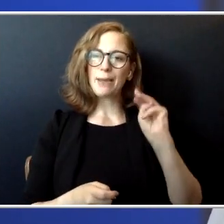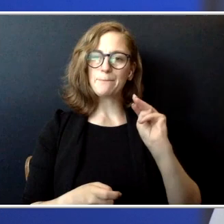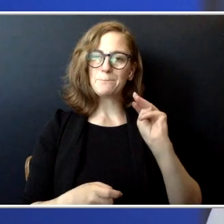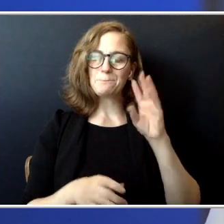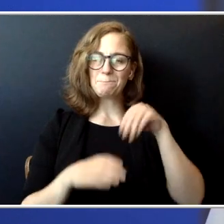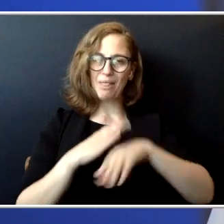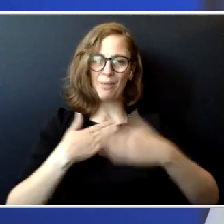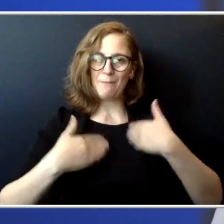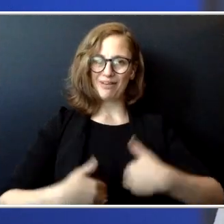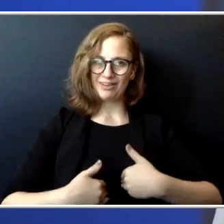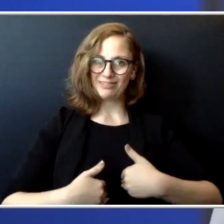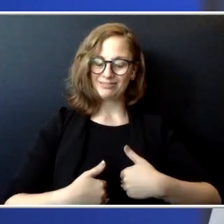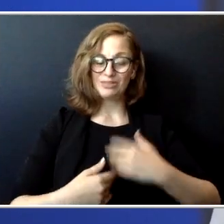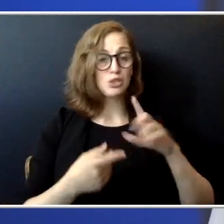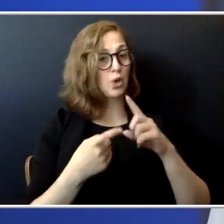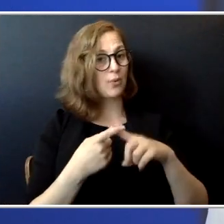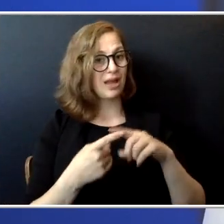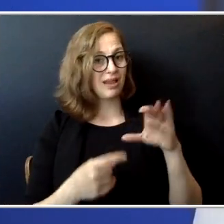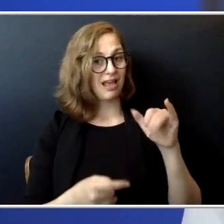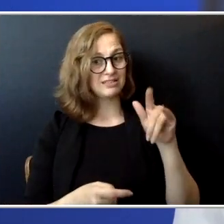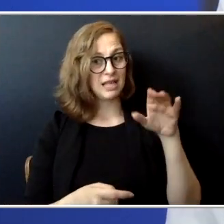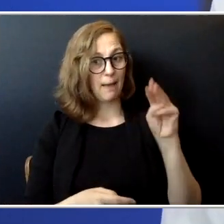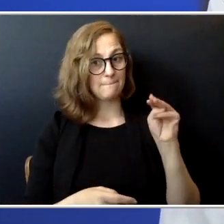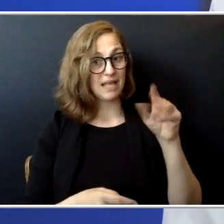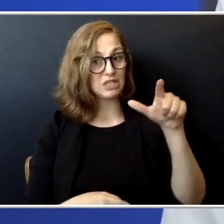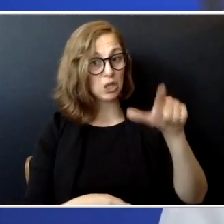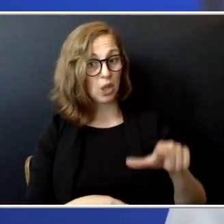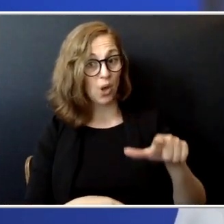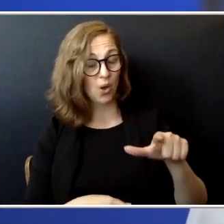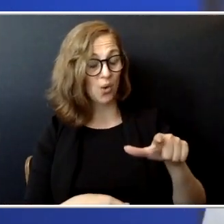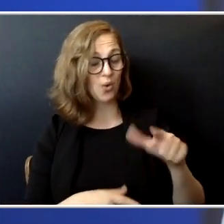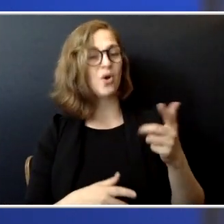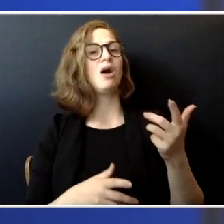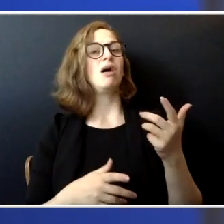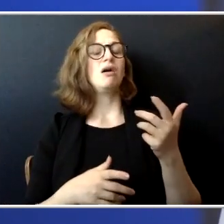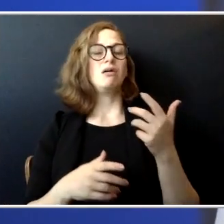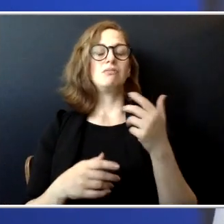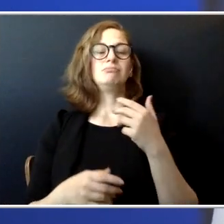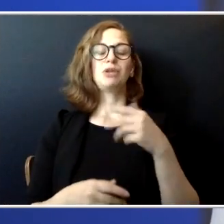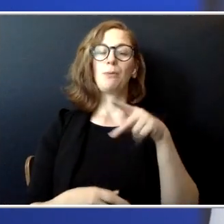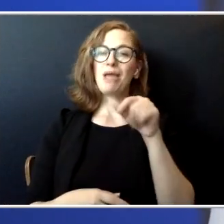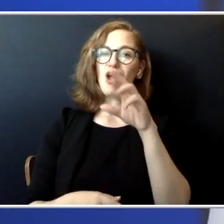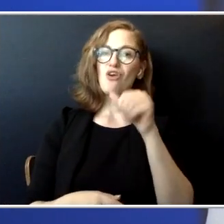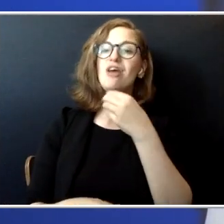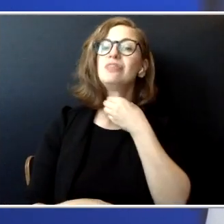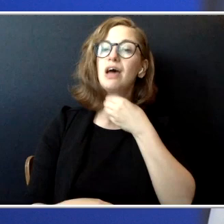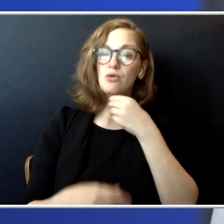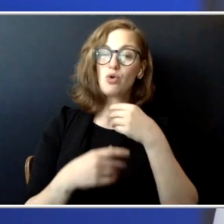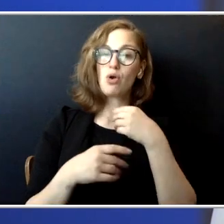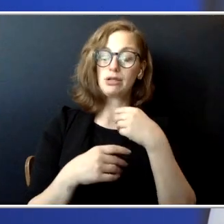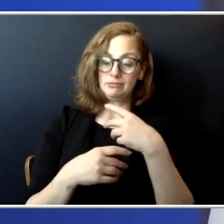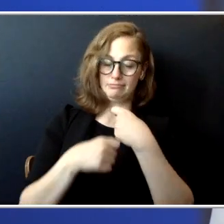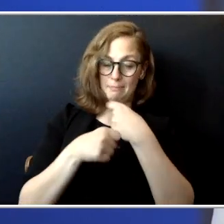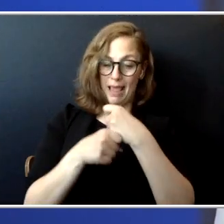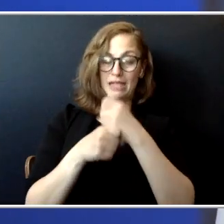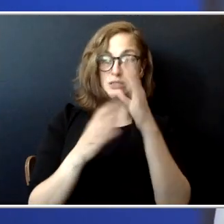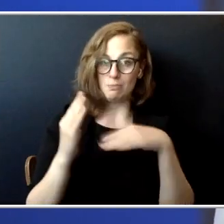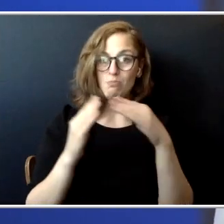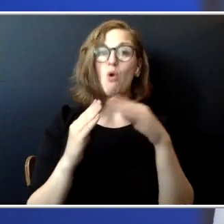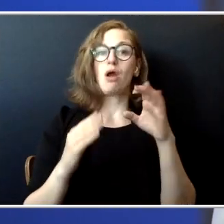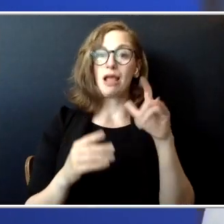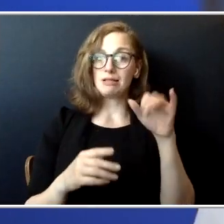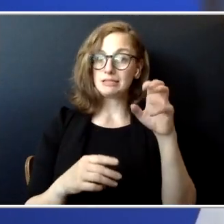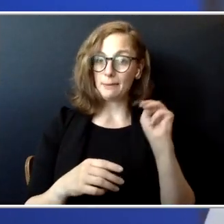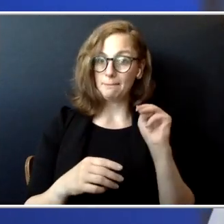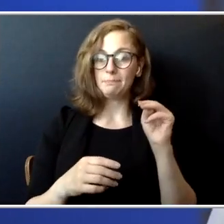body, the parathyroid glands produce more parathyroid hormone to bring the calcium levels up in the bloodstream, and vice versa. If it's